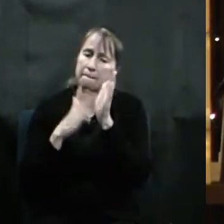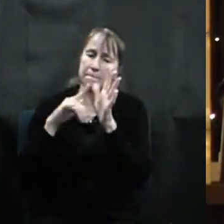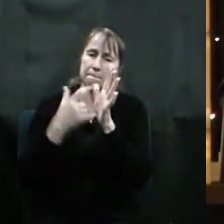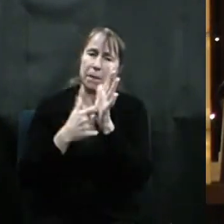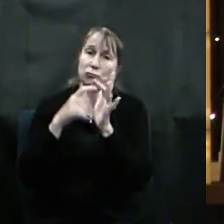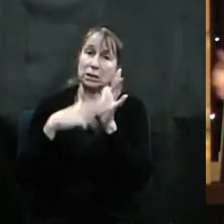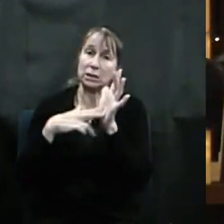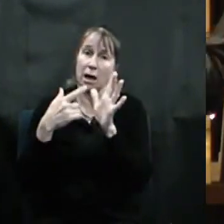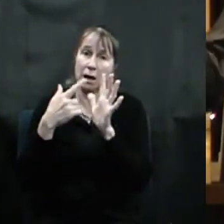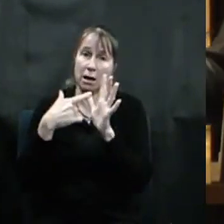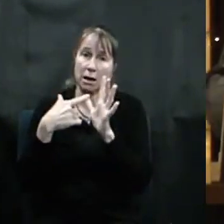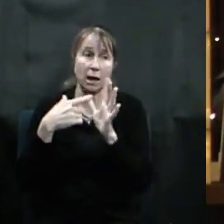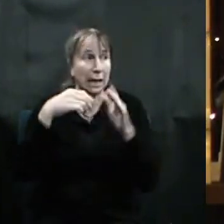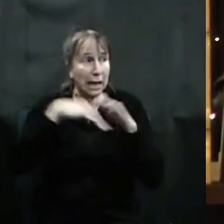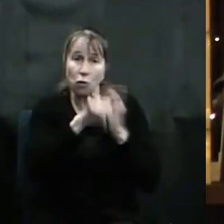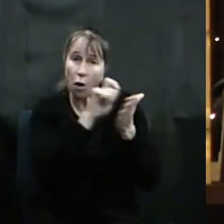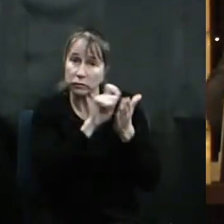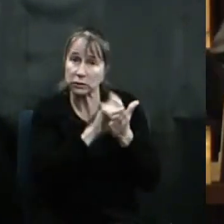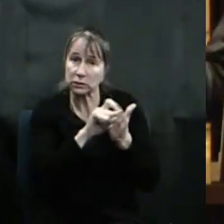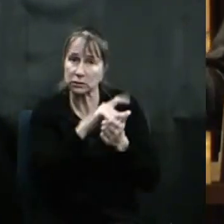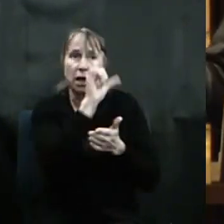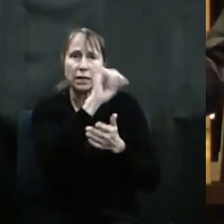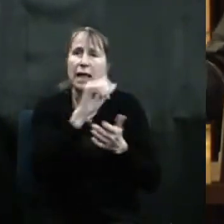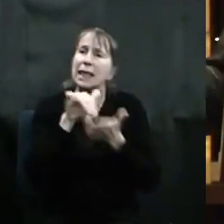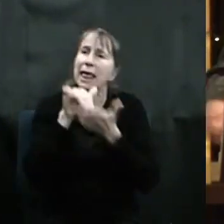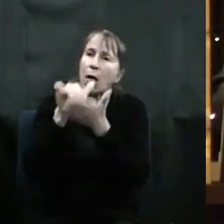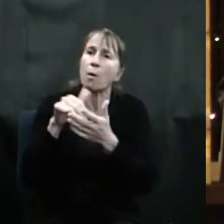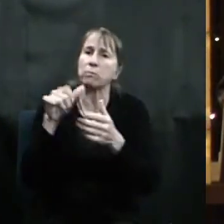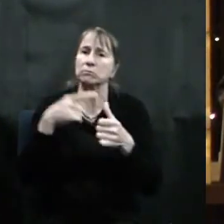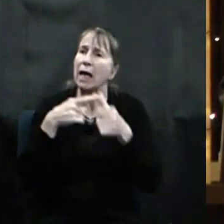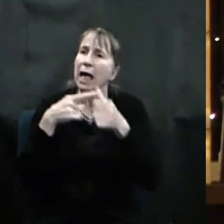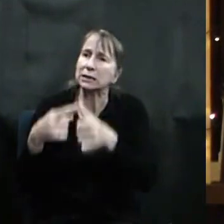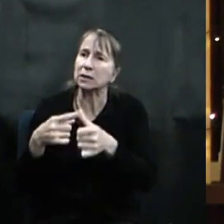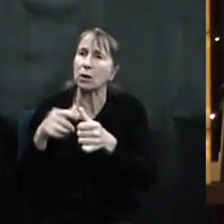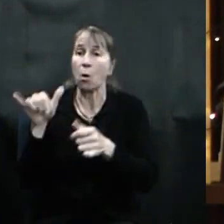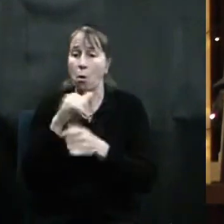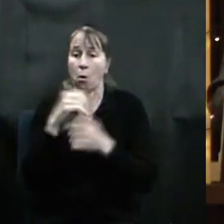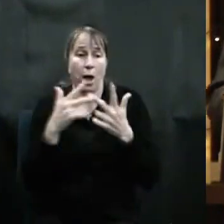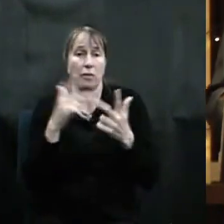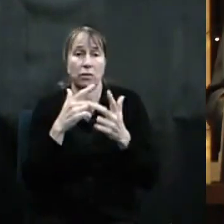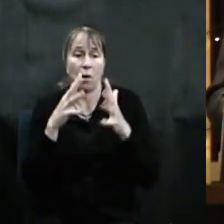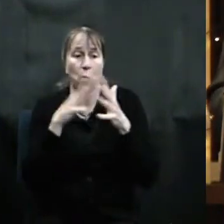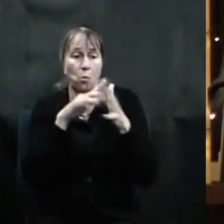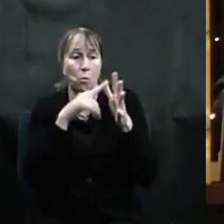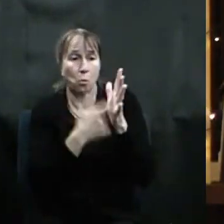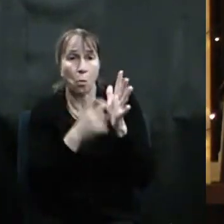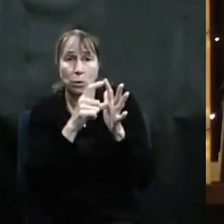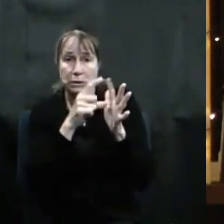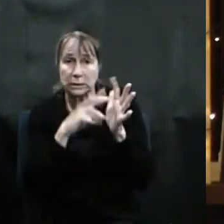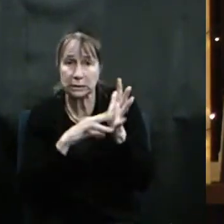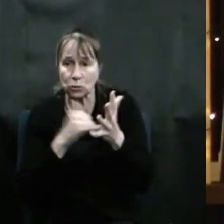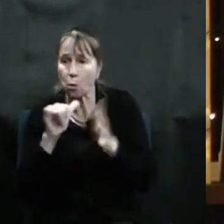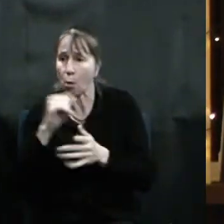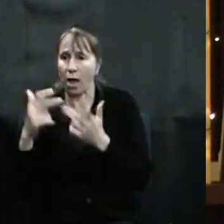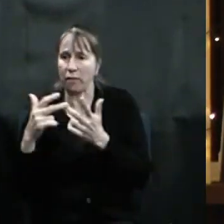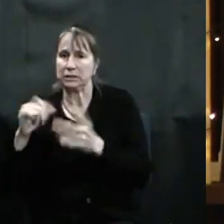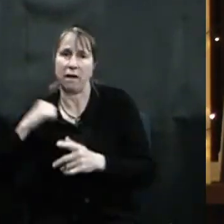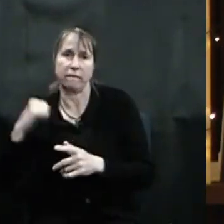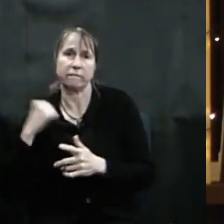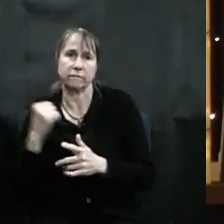the office get some of those answers, or the wardens or the staff. Please speak to someone if you have questions about our